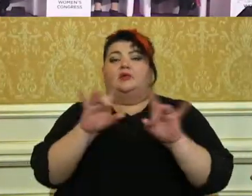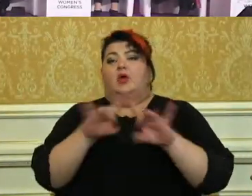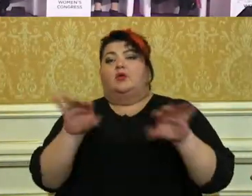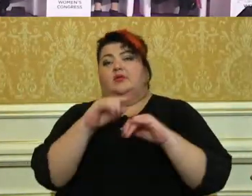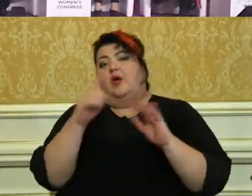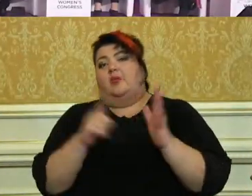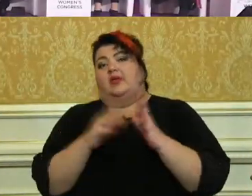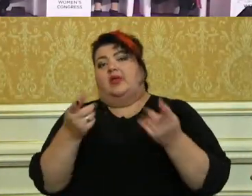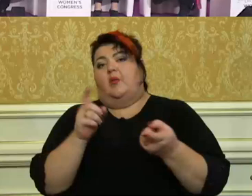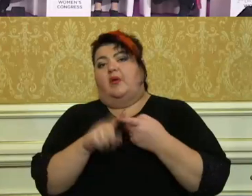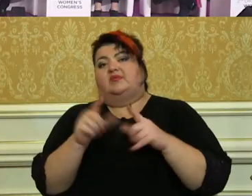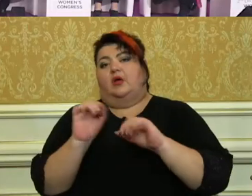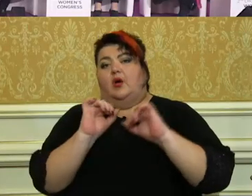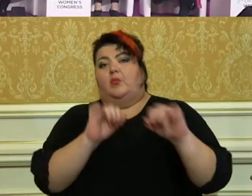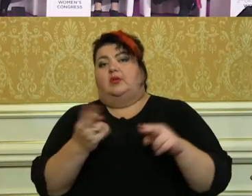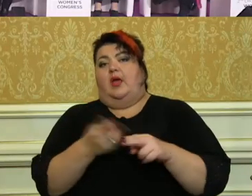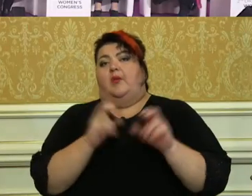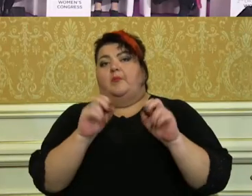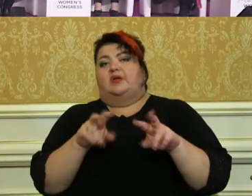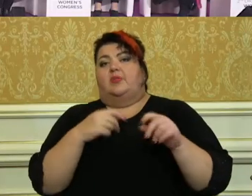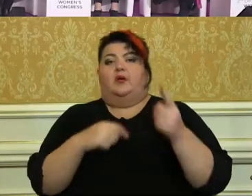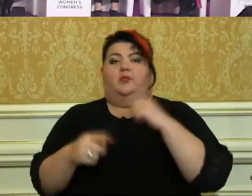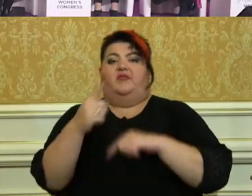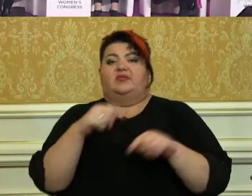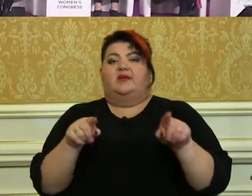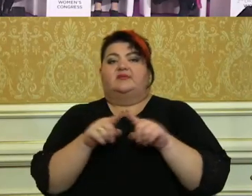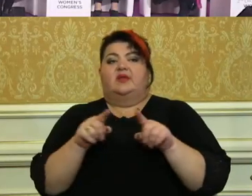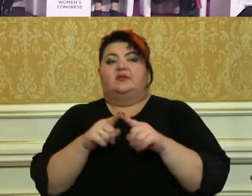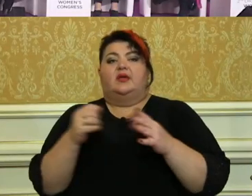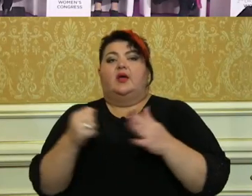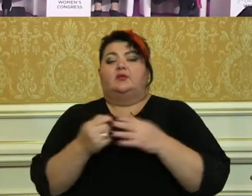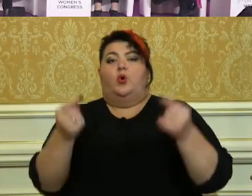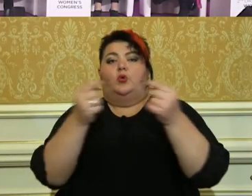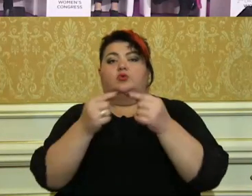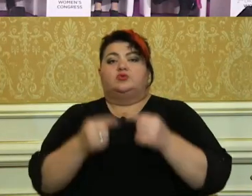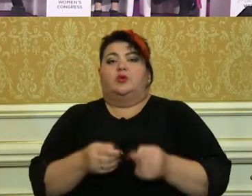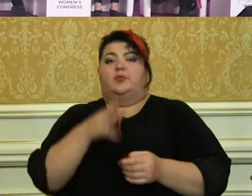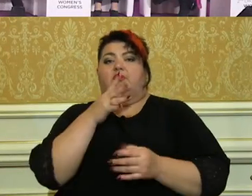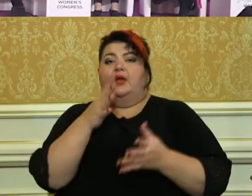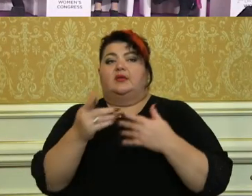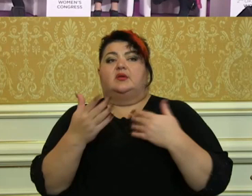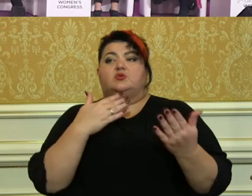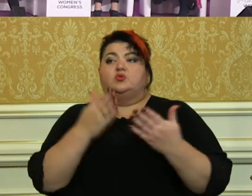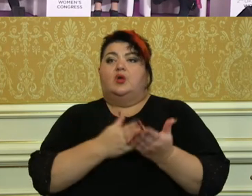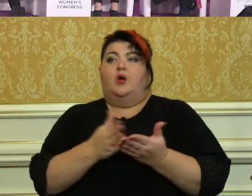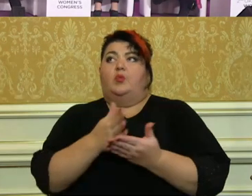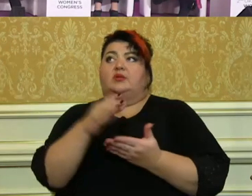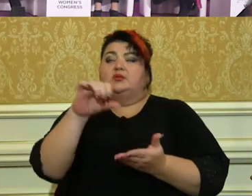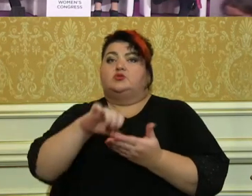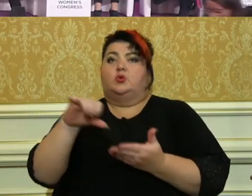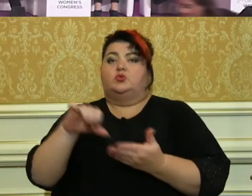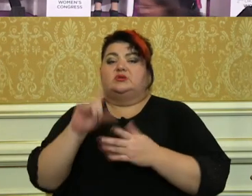And she actually touched the questions connected with the security. And we will go back to some additional questions for